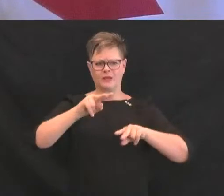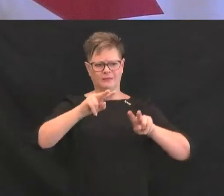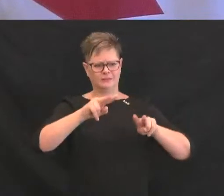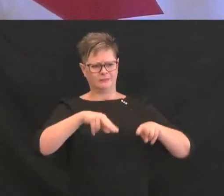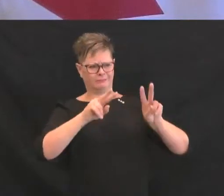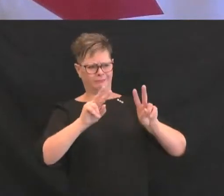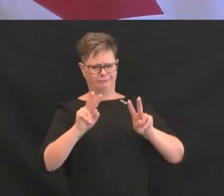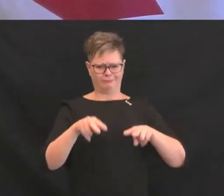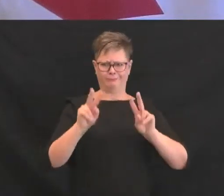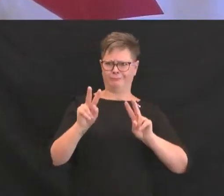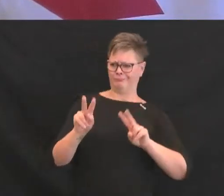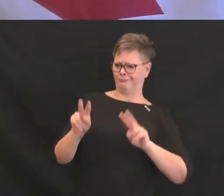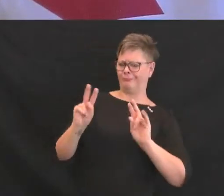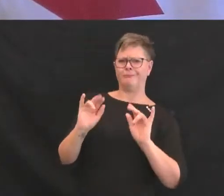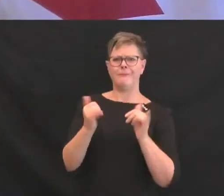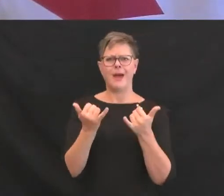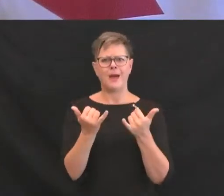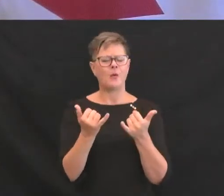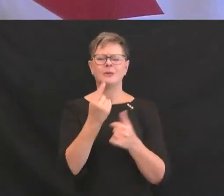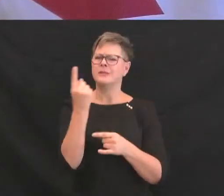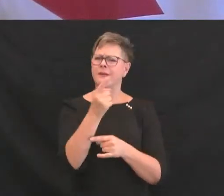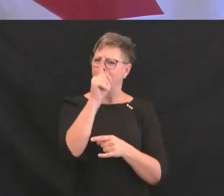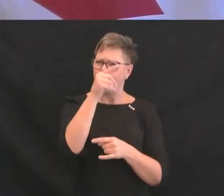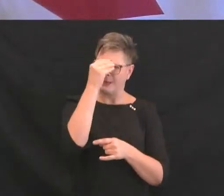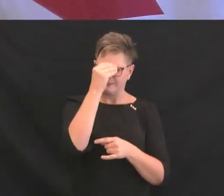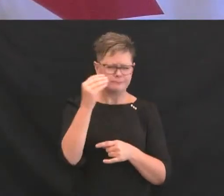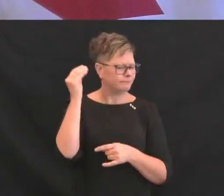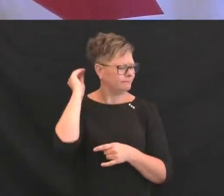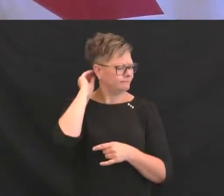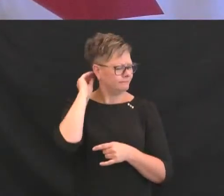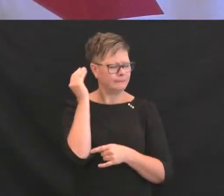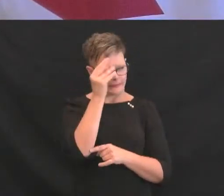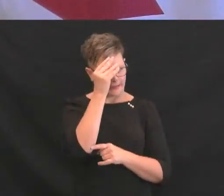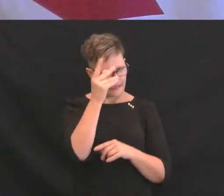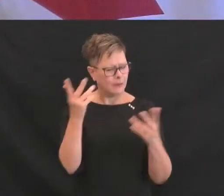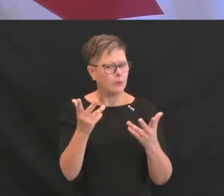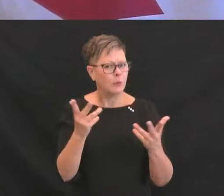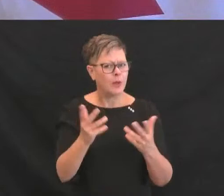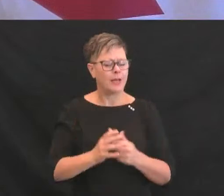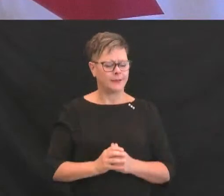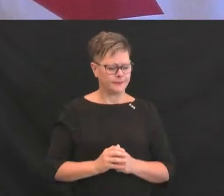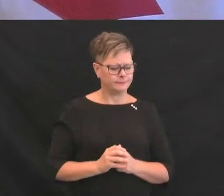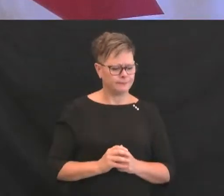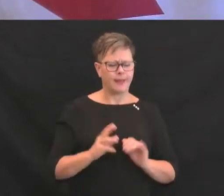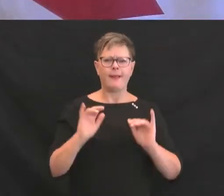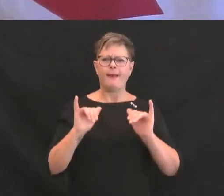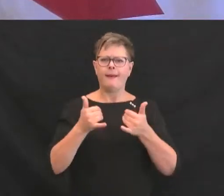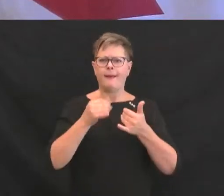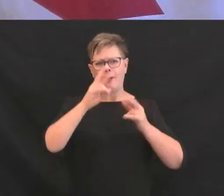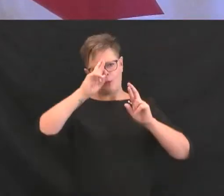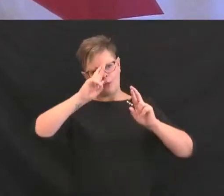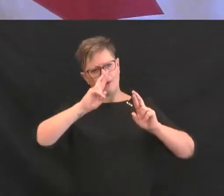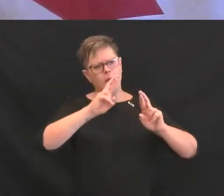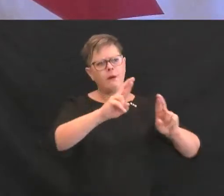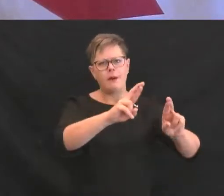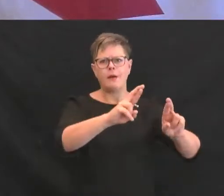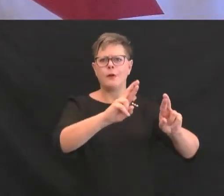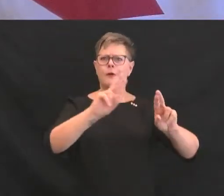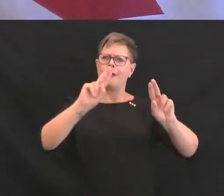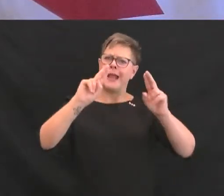of the elements that is to be considered historically is how we honor and respect our